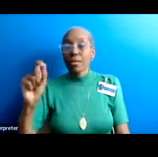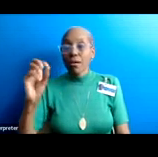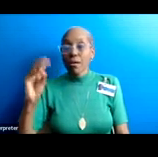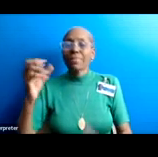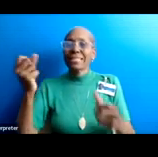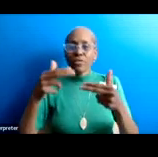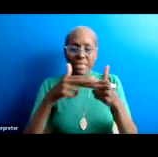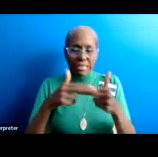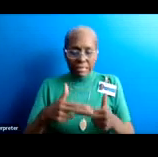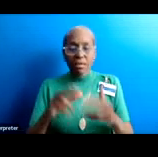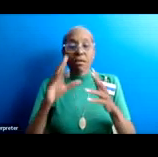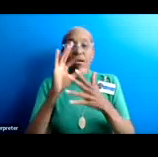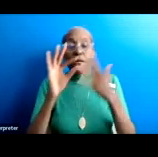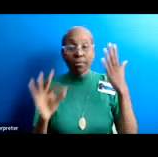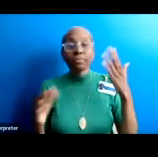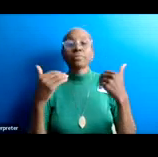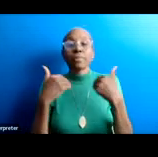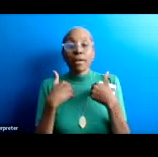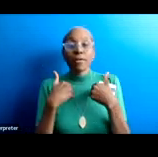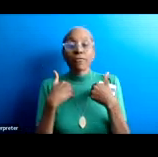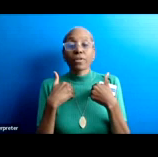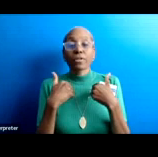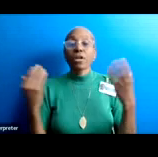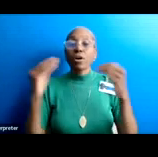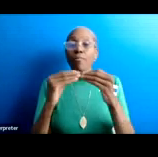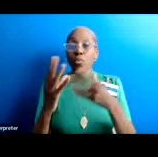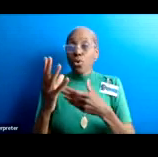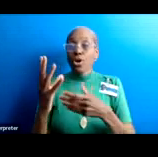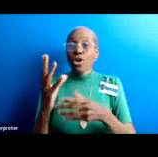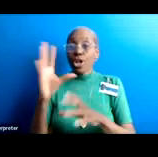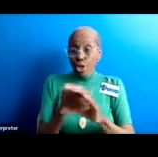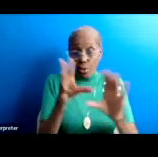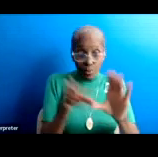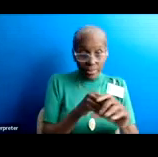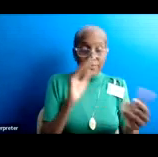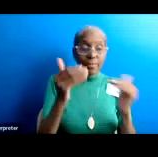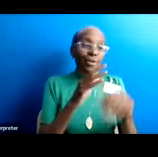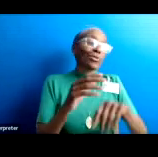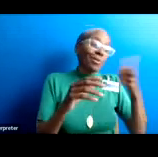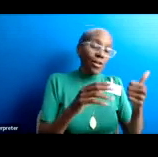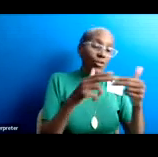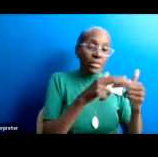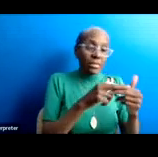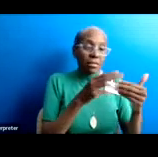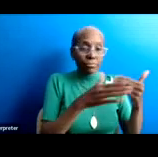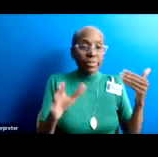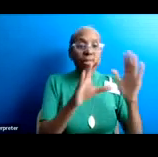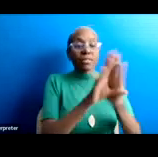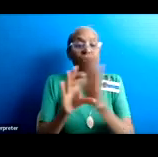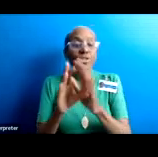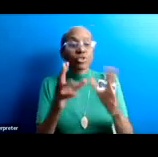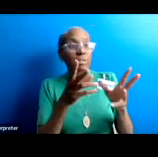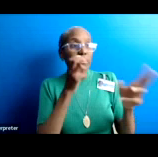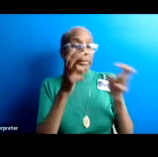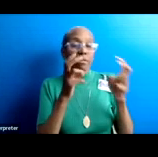options that are more inclusive than perhaps other slide decks. In other words, the images that they